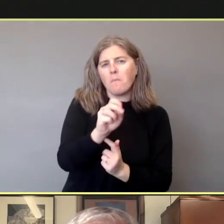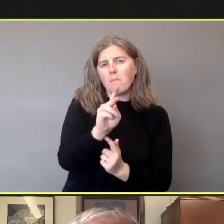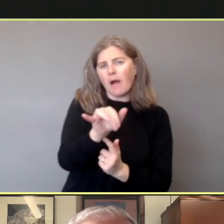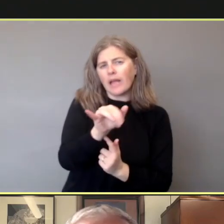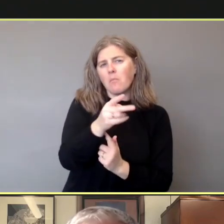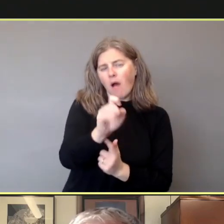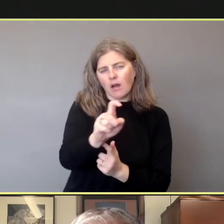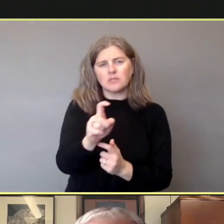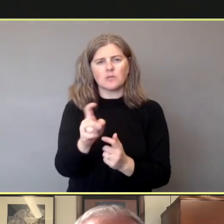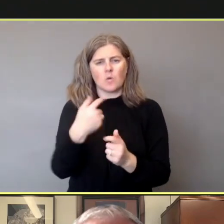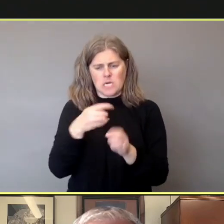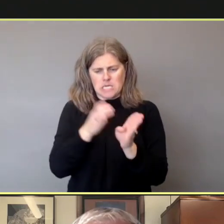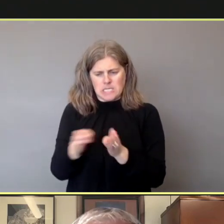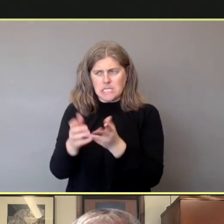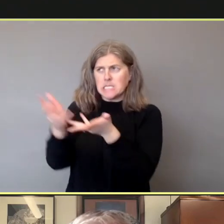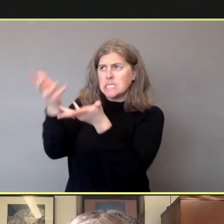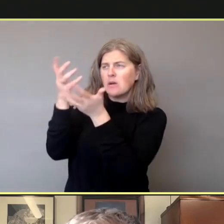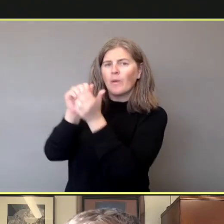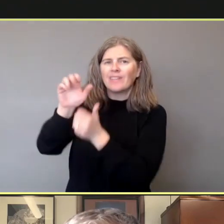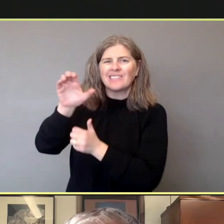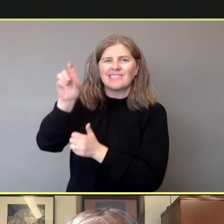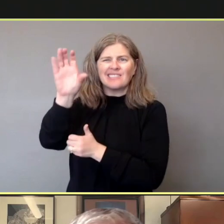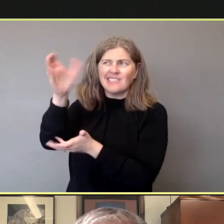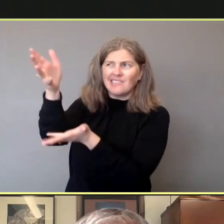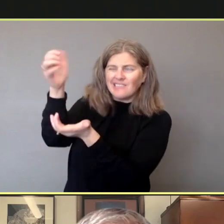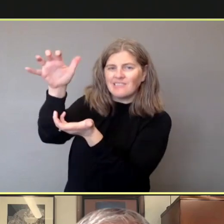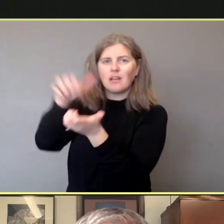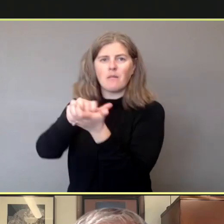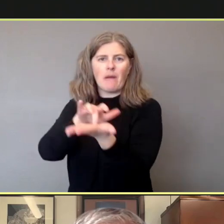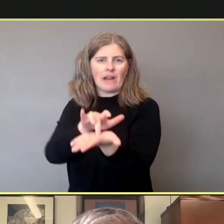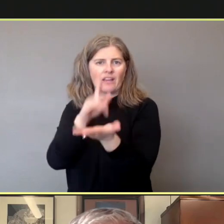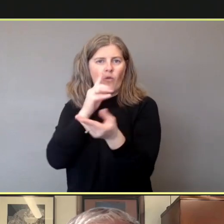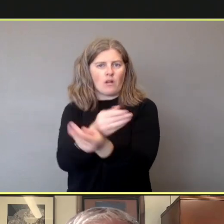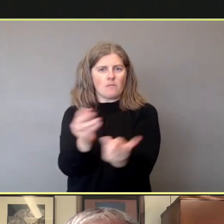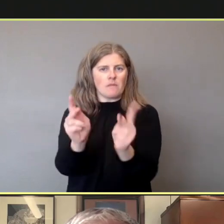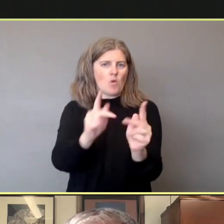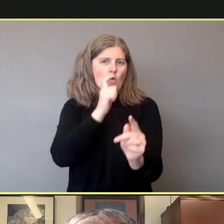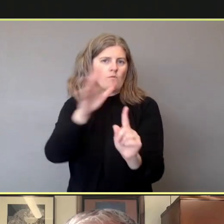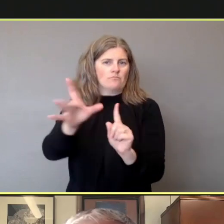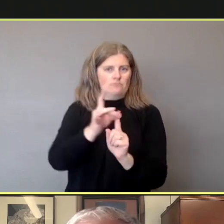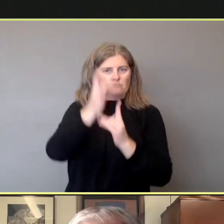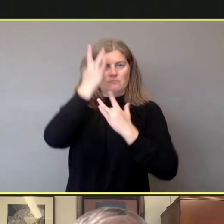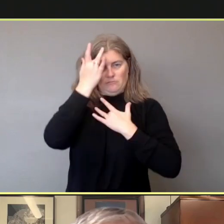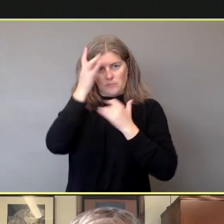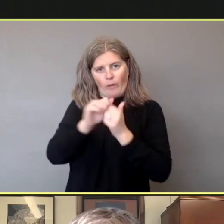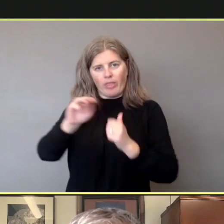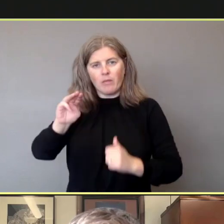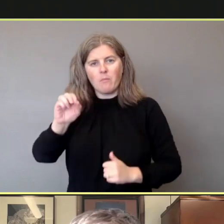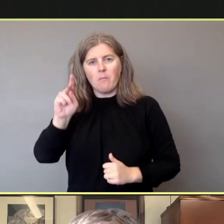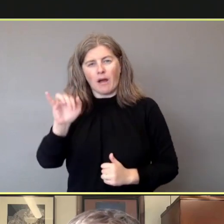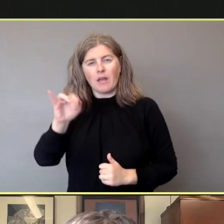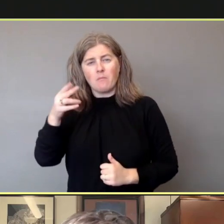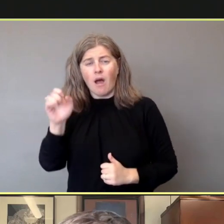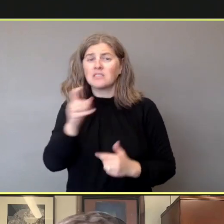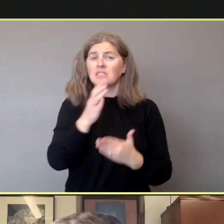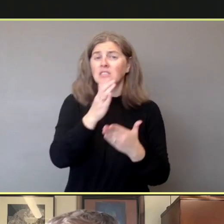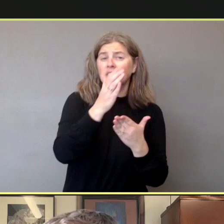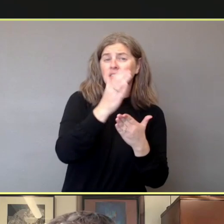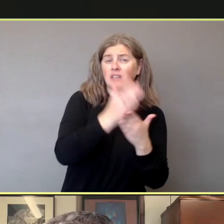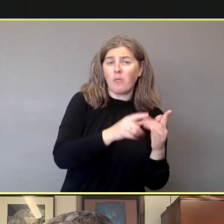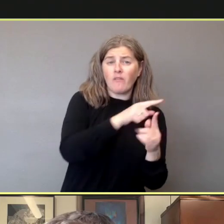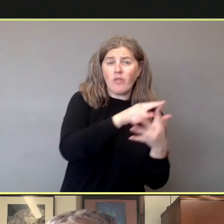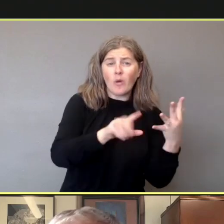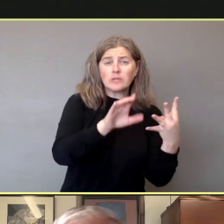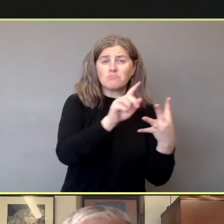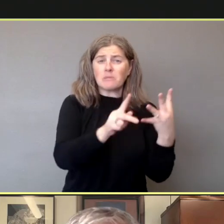we're arranging with the CDC to get those medications for the people who are infected. Some of our cases, of our 4 cases, have